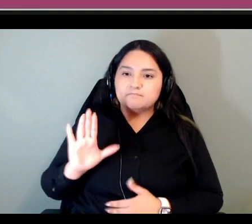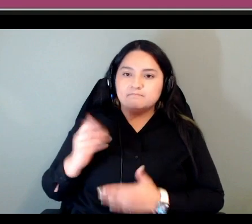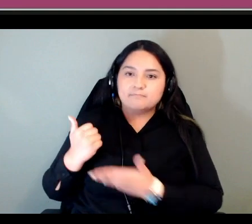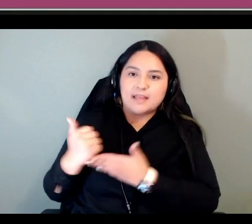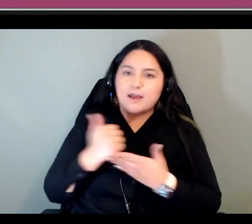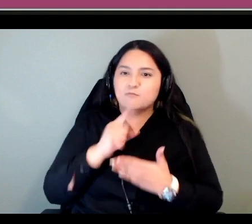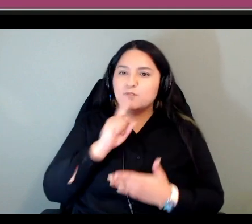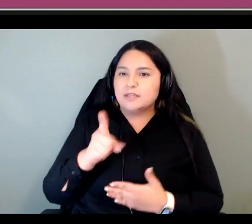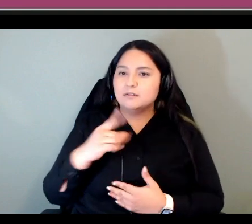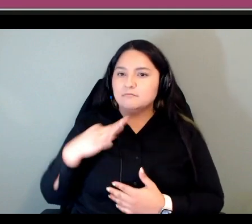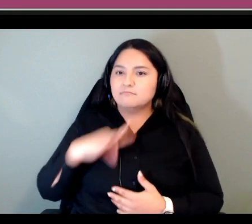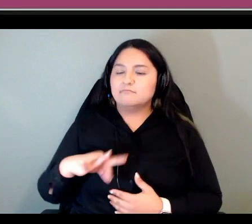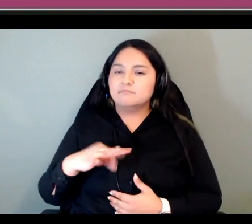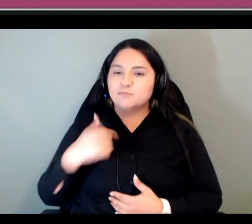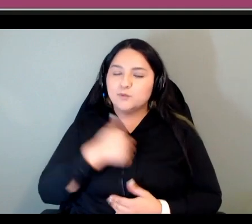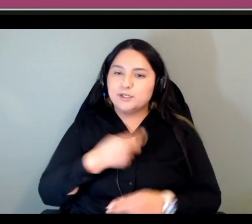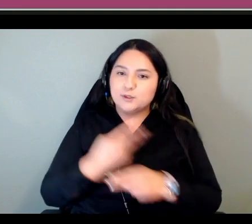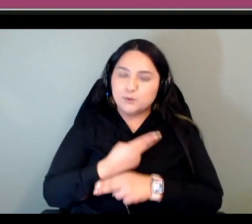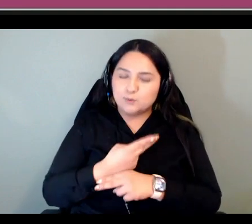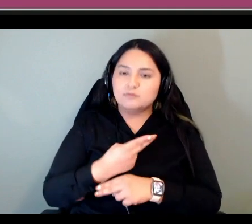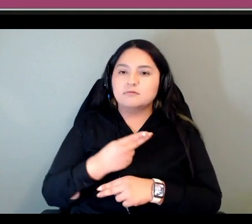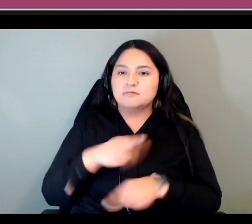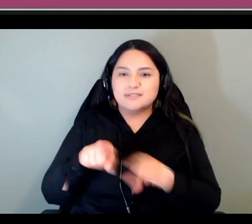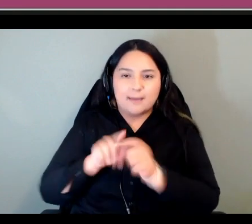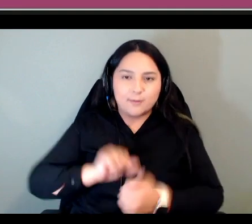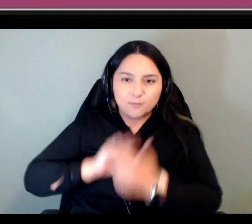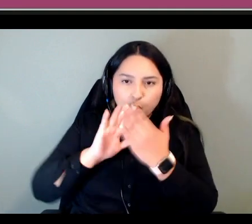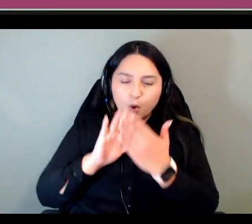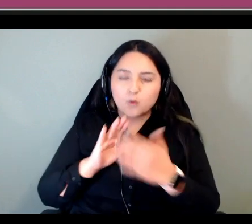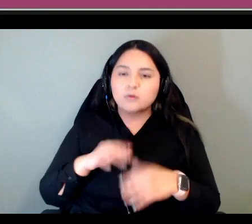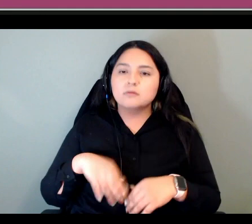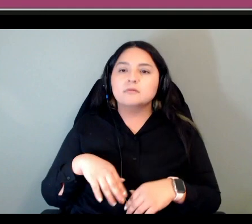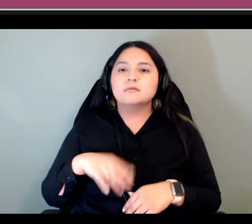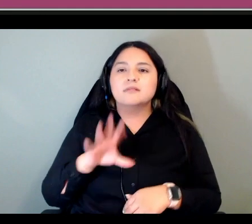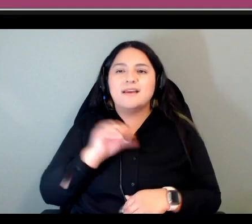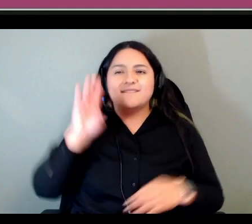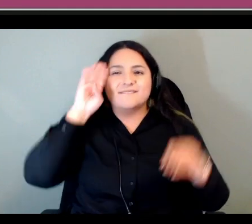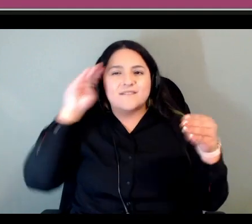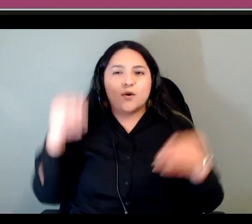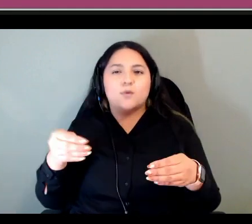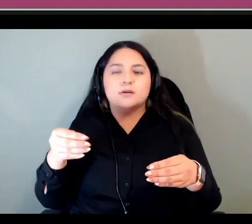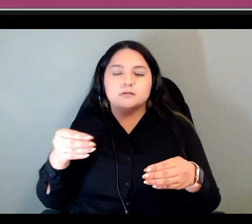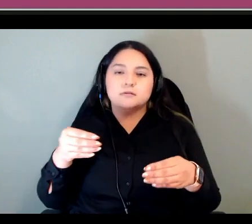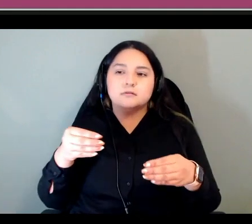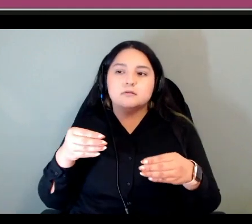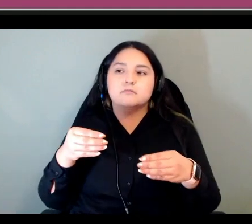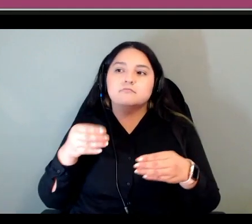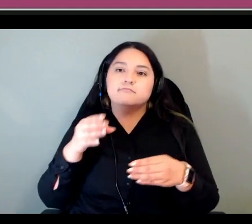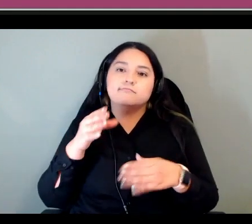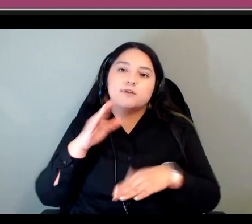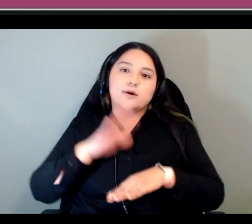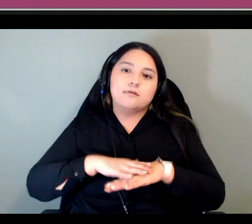us to use this approach in addition to focusing on a communicative